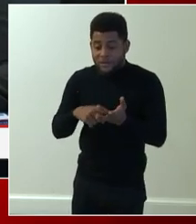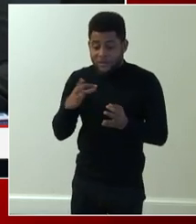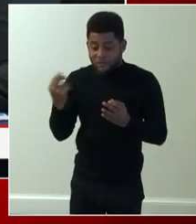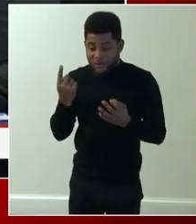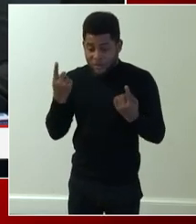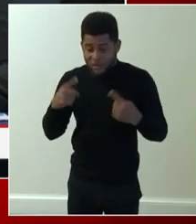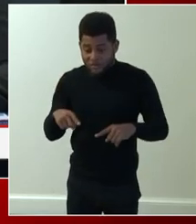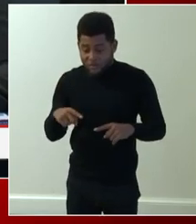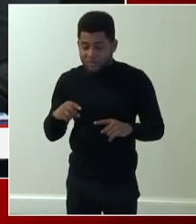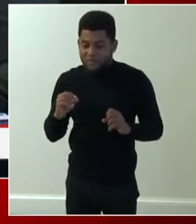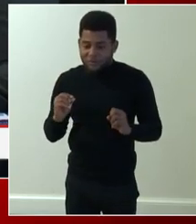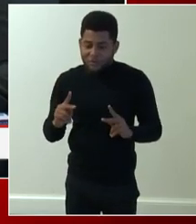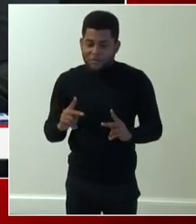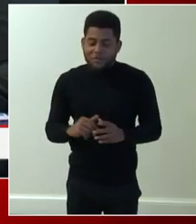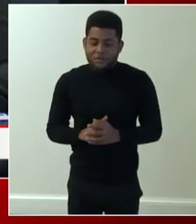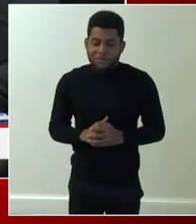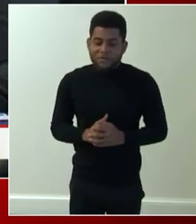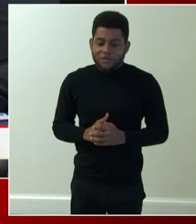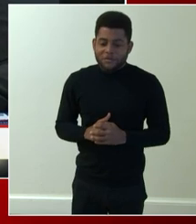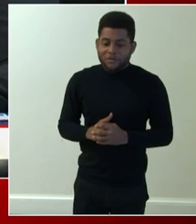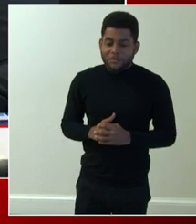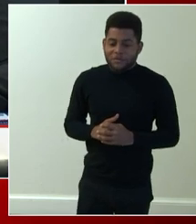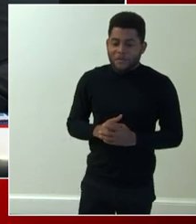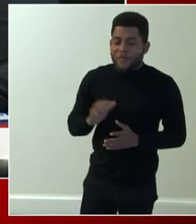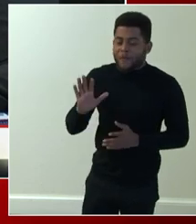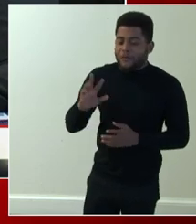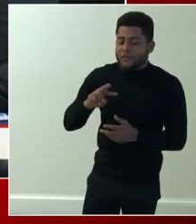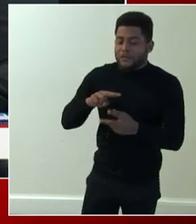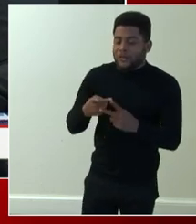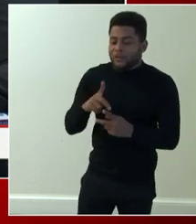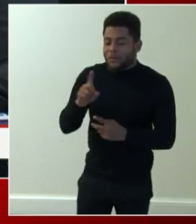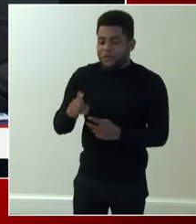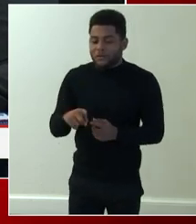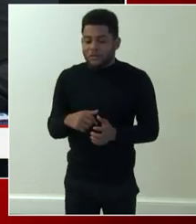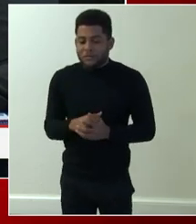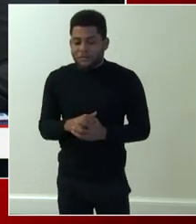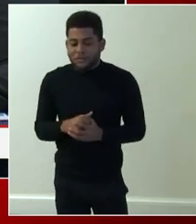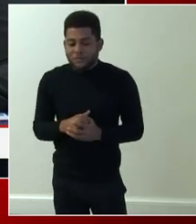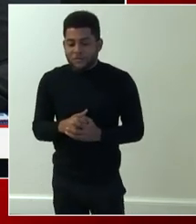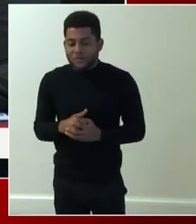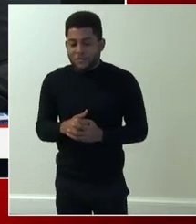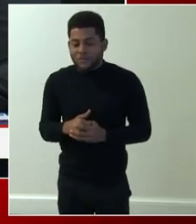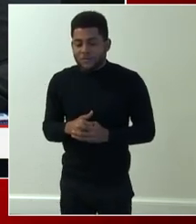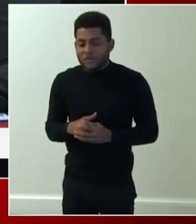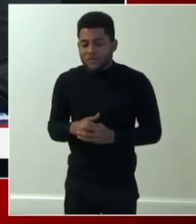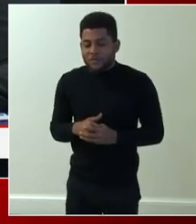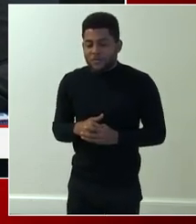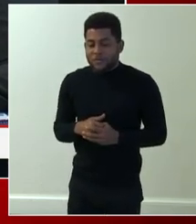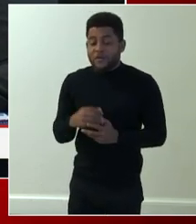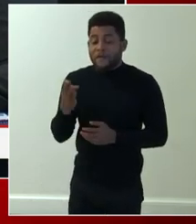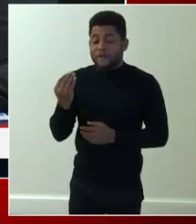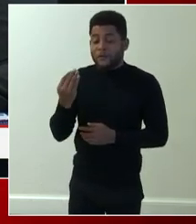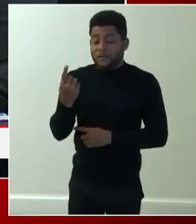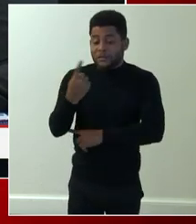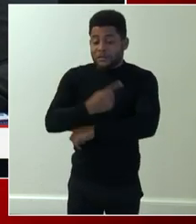member. And a second question, over the last 10 days, 14 days on Capitol Hill, 2 random attacks have happened. A